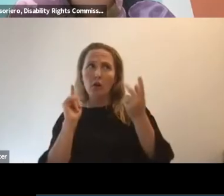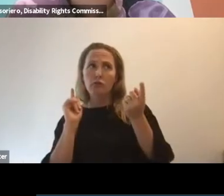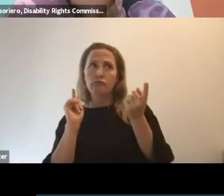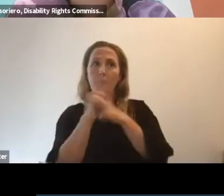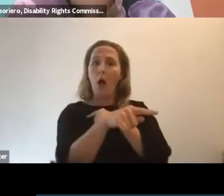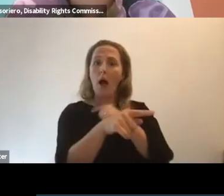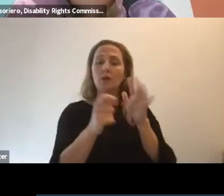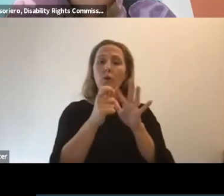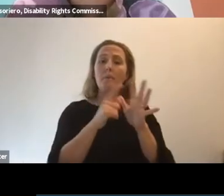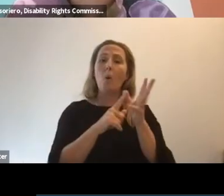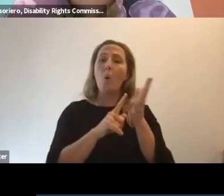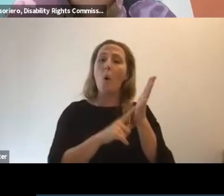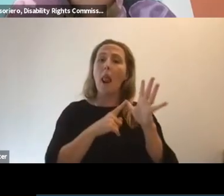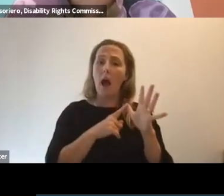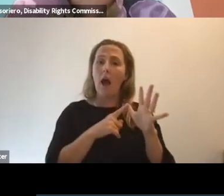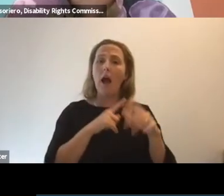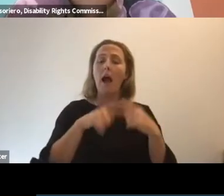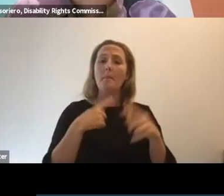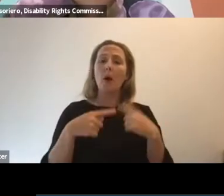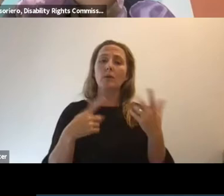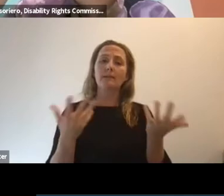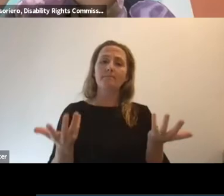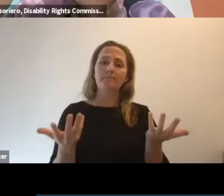around ableism, but also